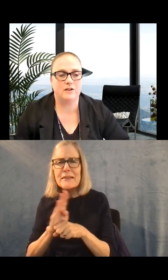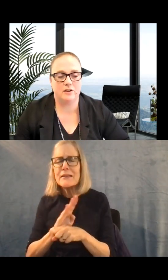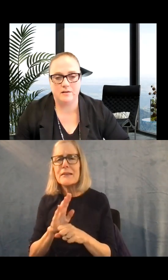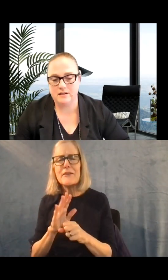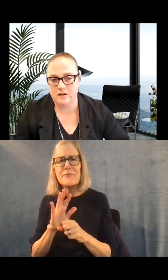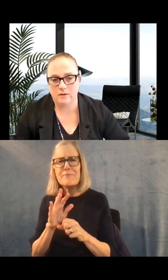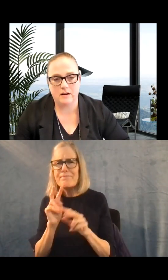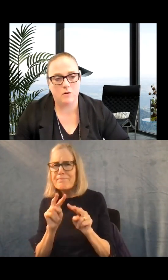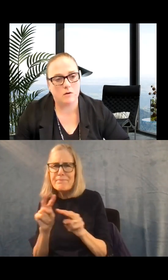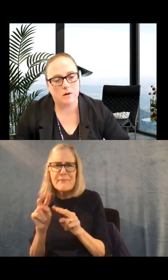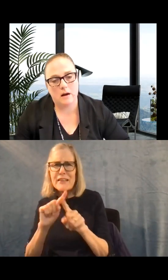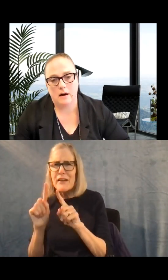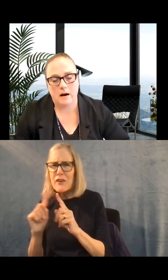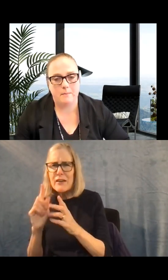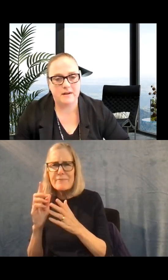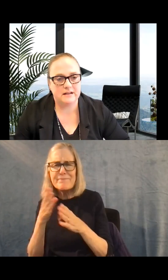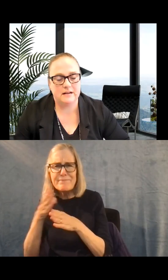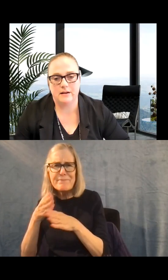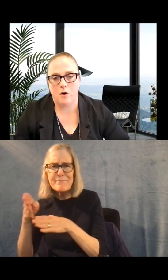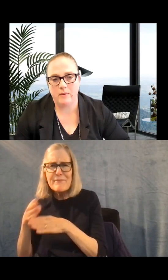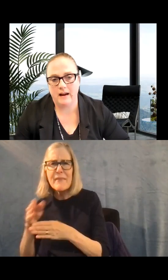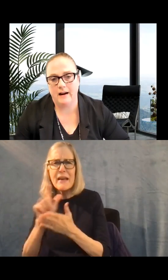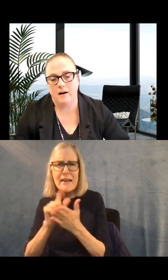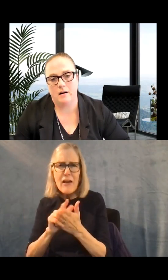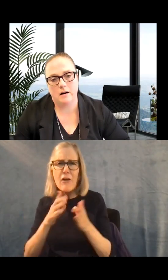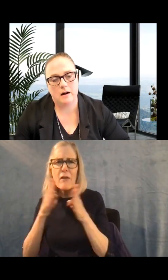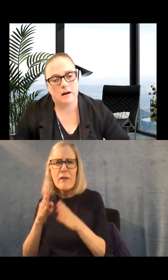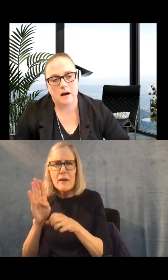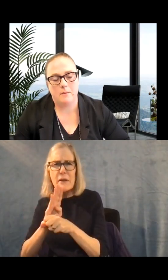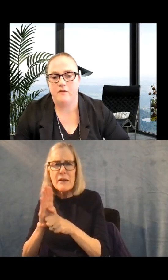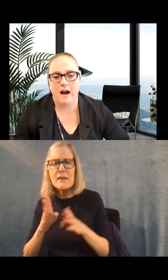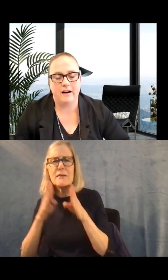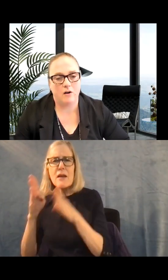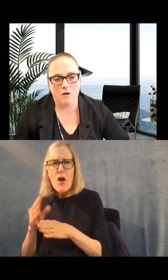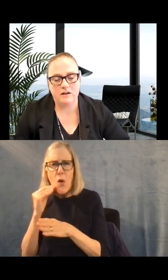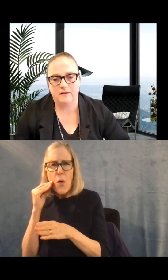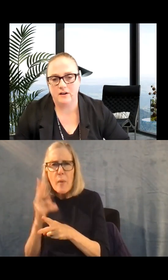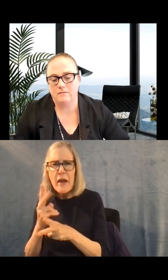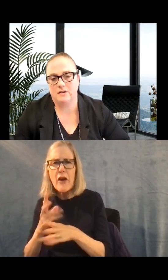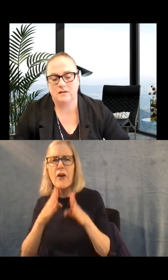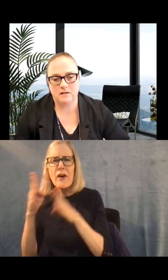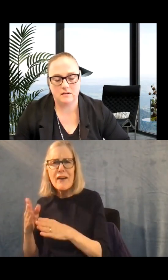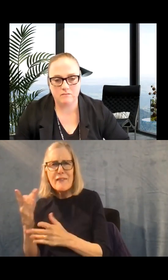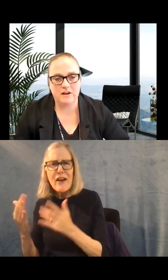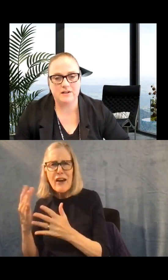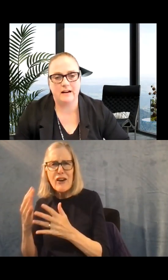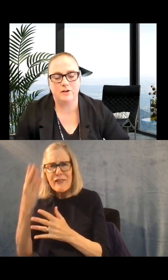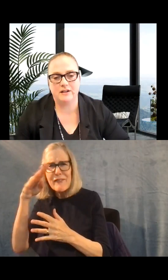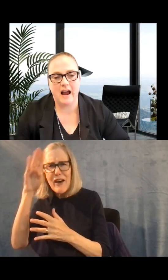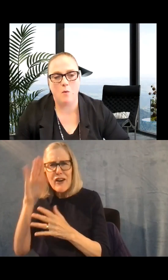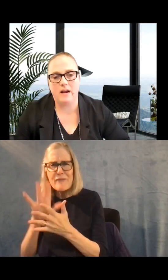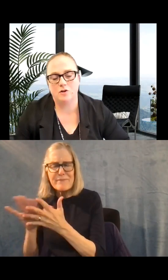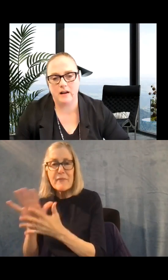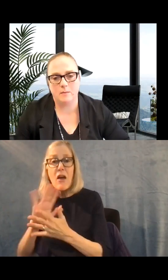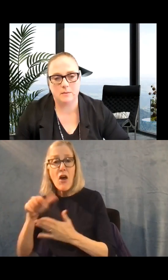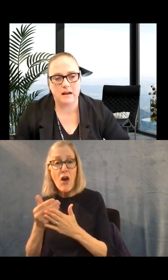different sectors, legal, business, home care, fire, all the different, sectors,